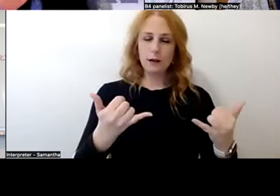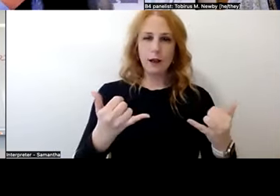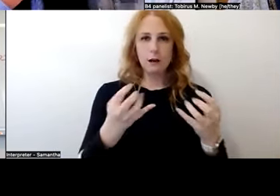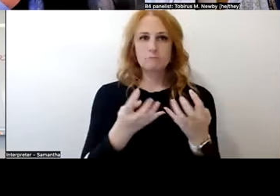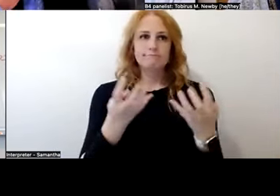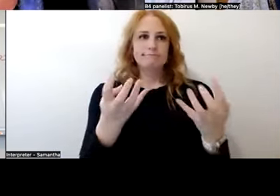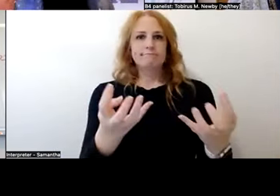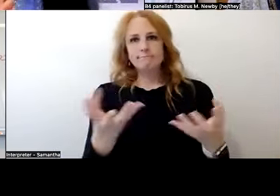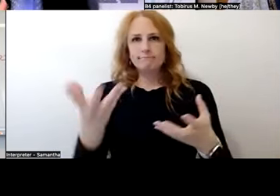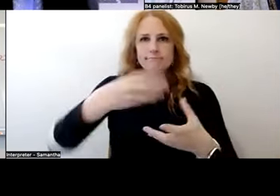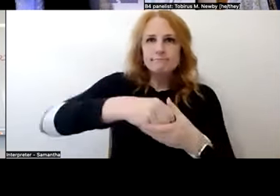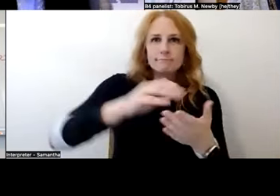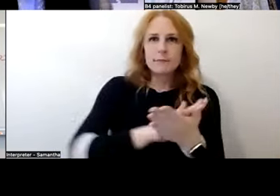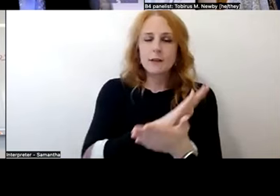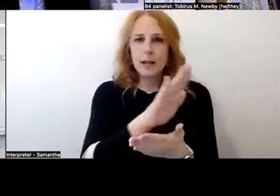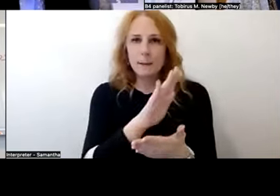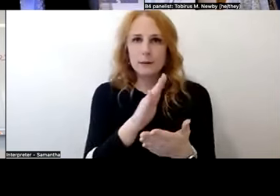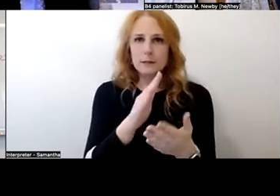engage like the campus